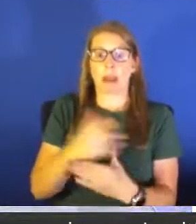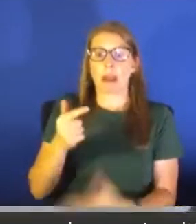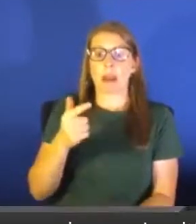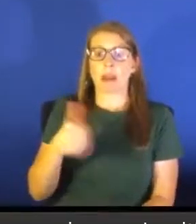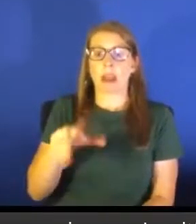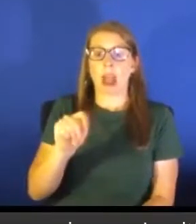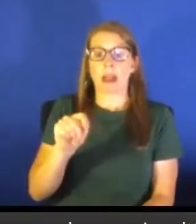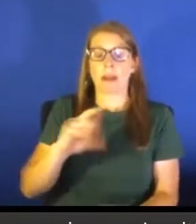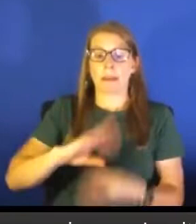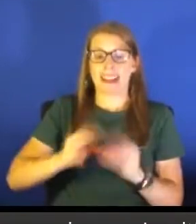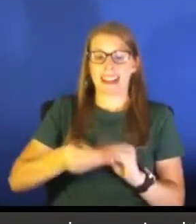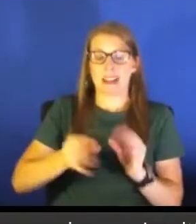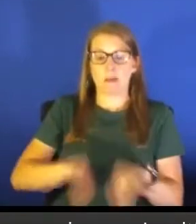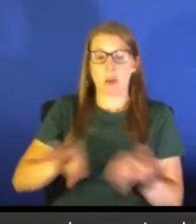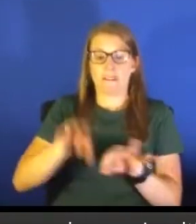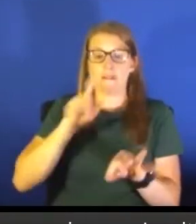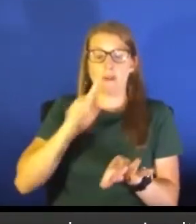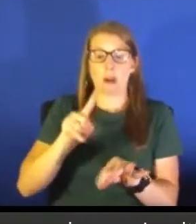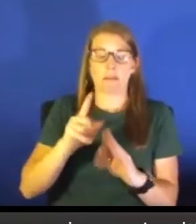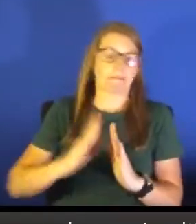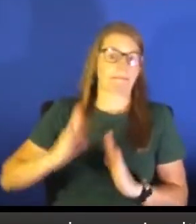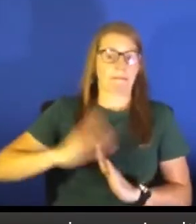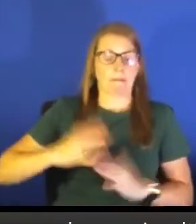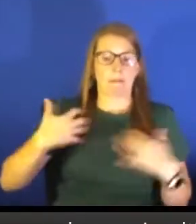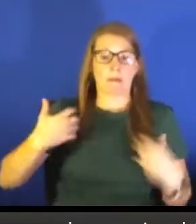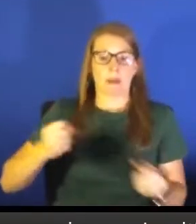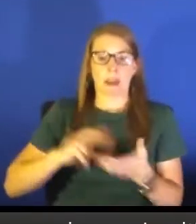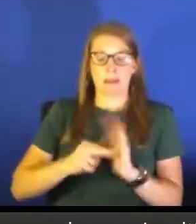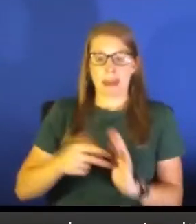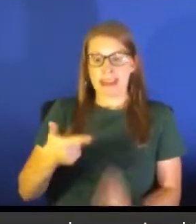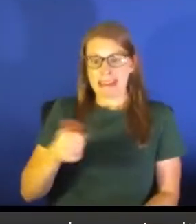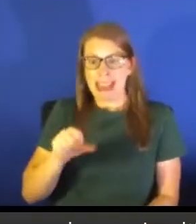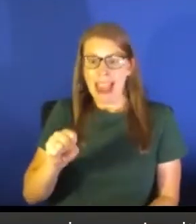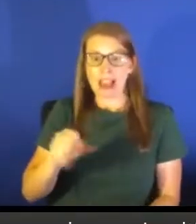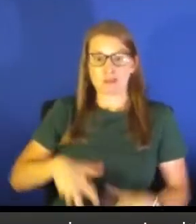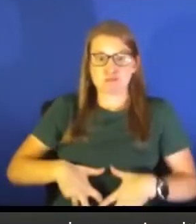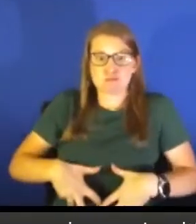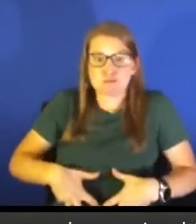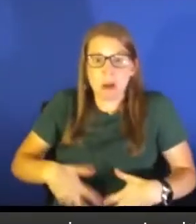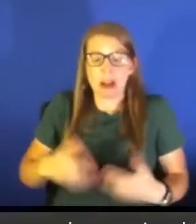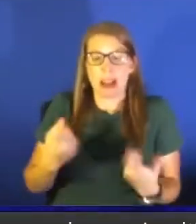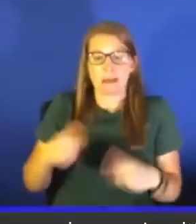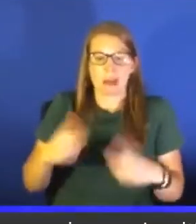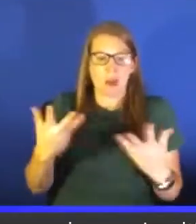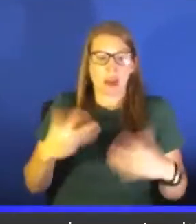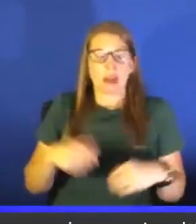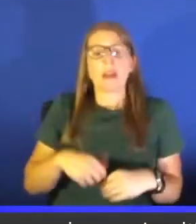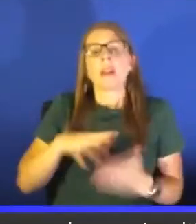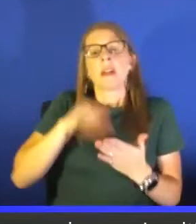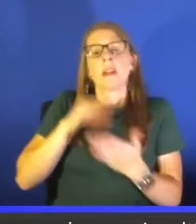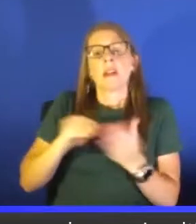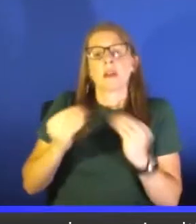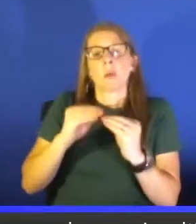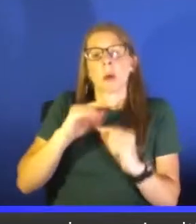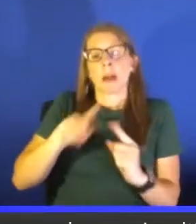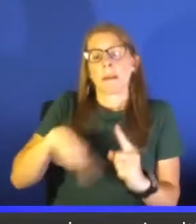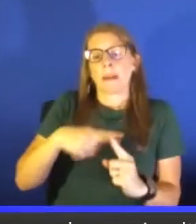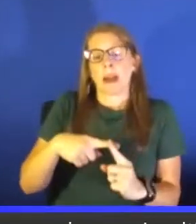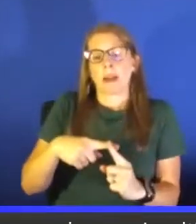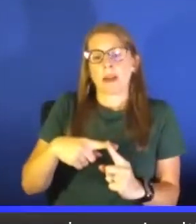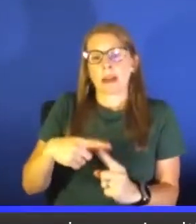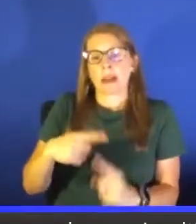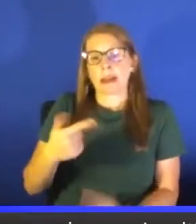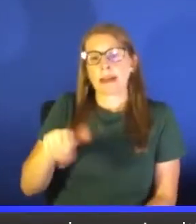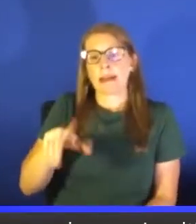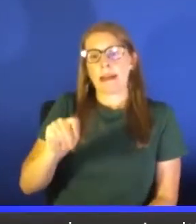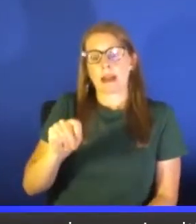important for optimal health. Does that mean I'm going to get gassy, bloated? What's happening there? So we're learning more and more about our gut bacteria. It's a very hot topic right